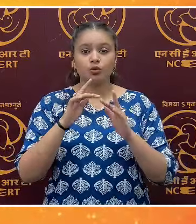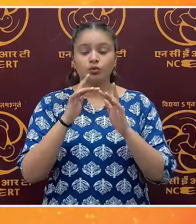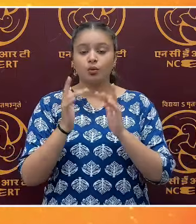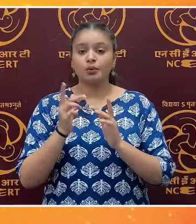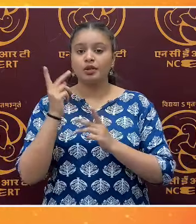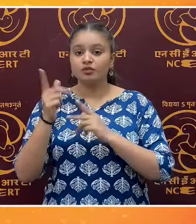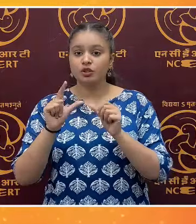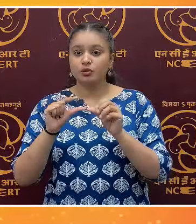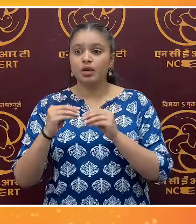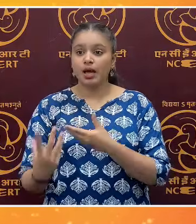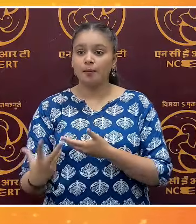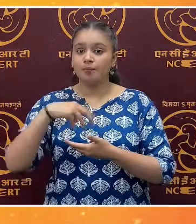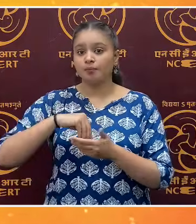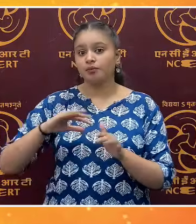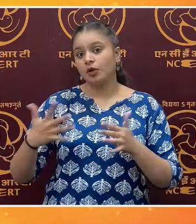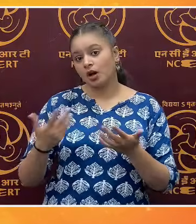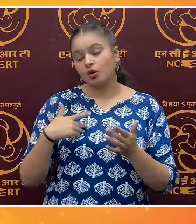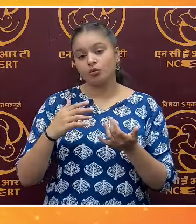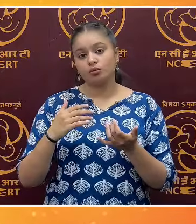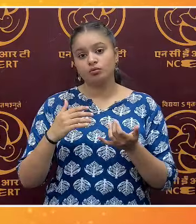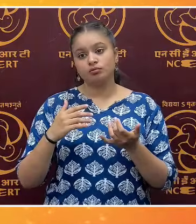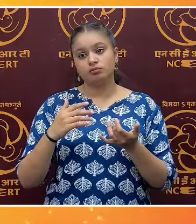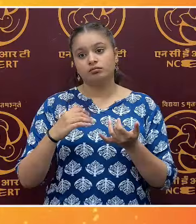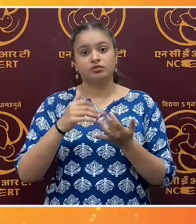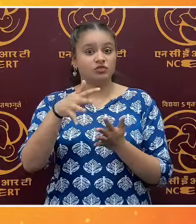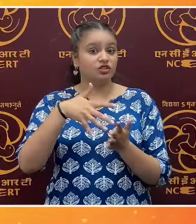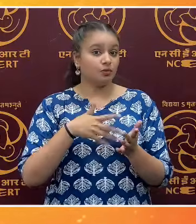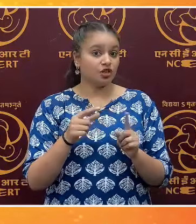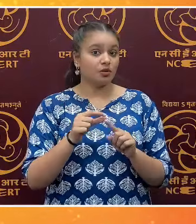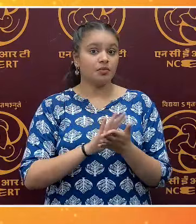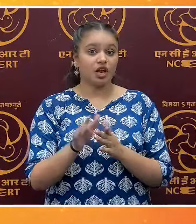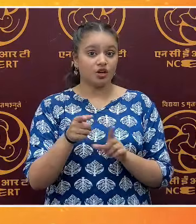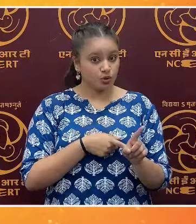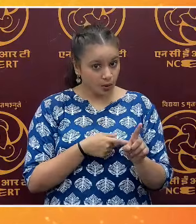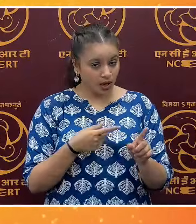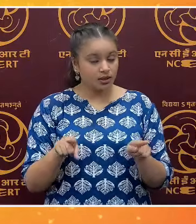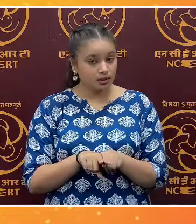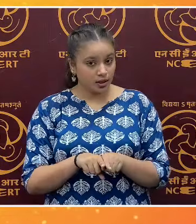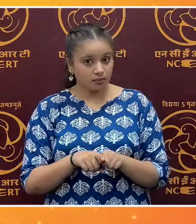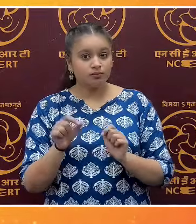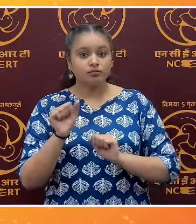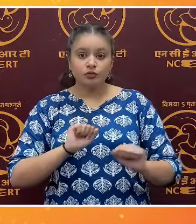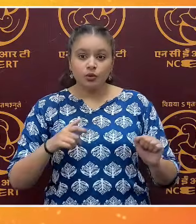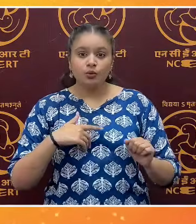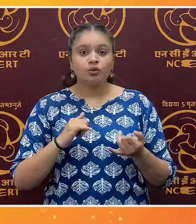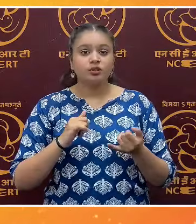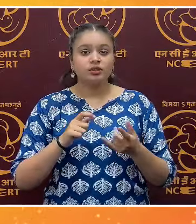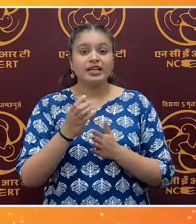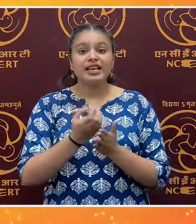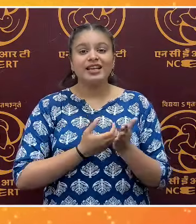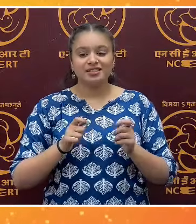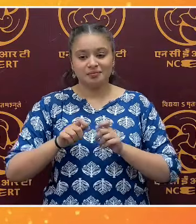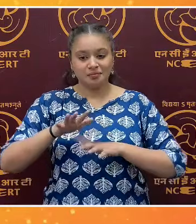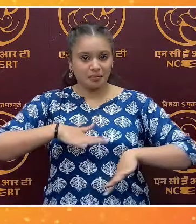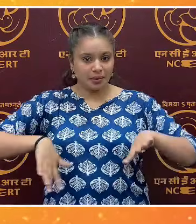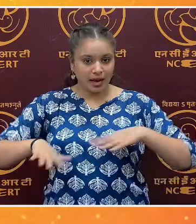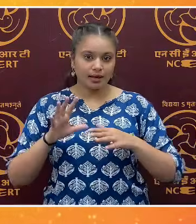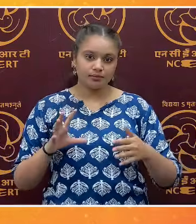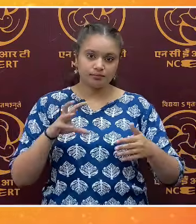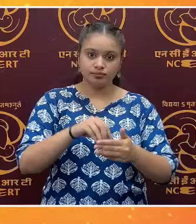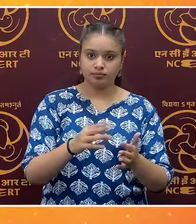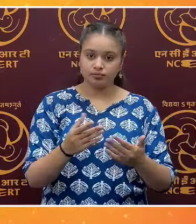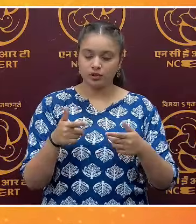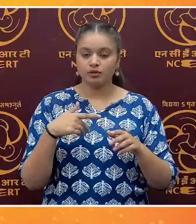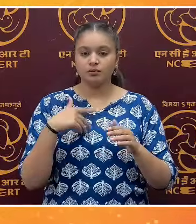routine teaching learning, especially for a subject like physics. Yes, they can plan this virtual lab in their lesson plan itself, and suppose they are teaching